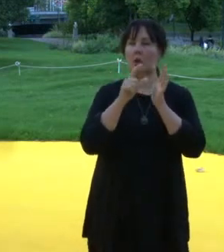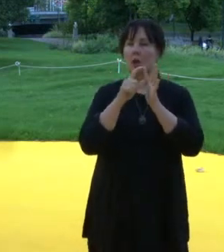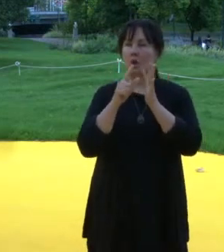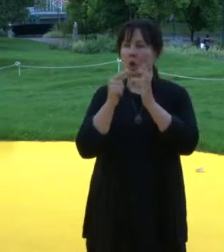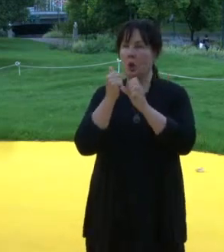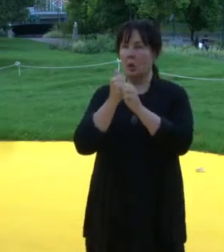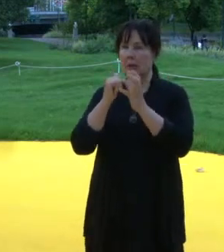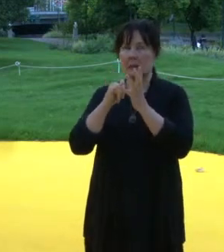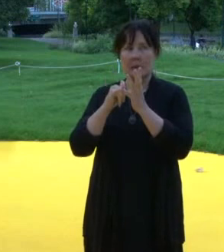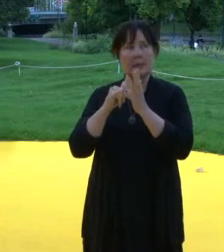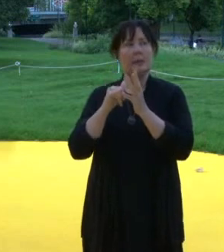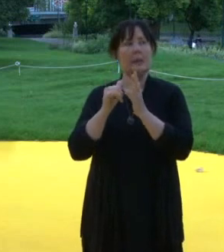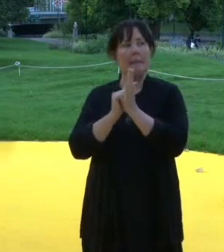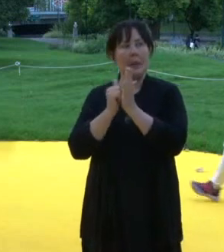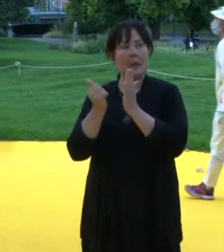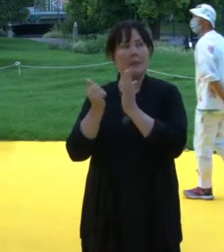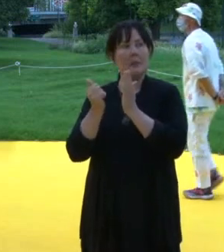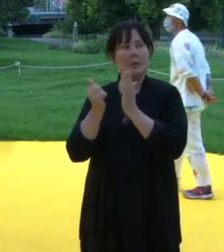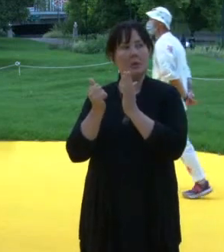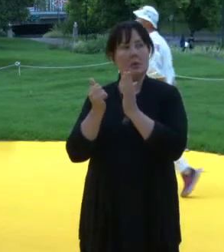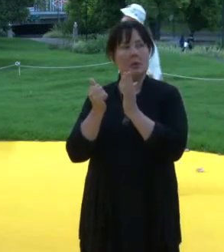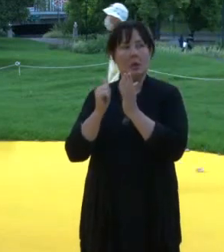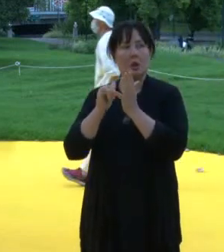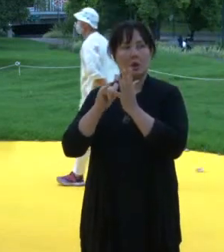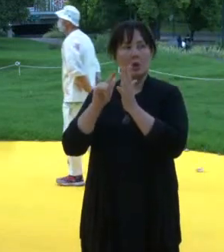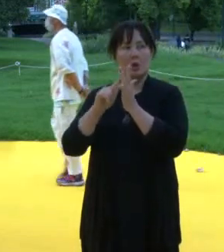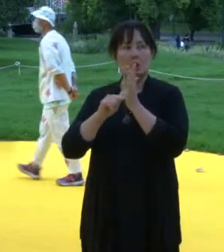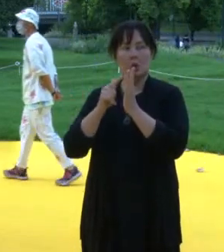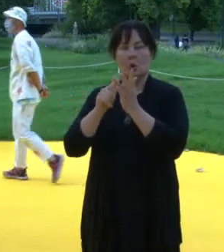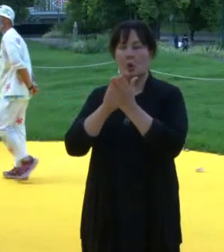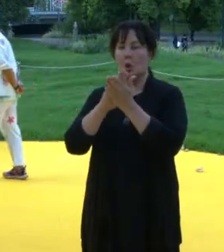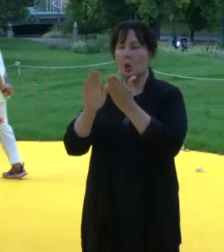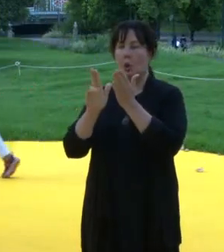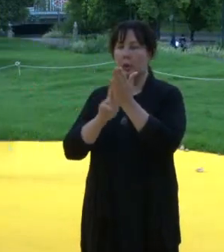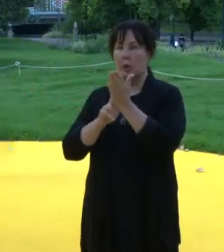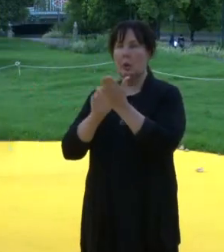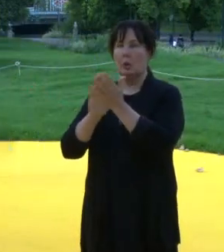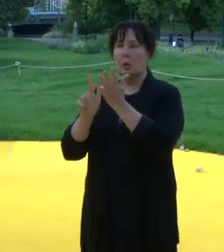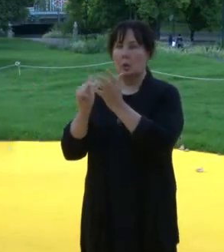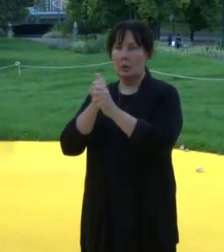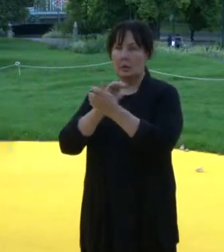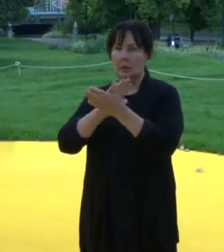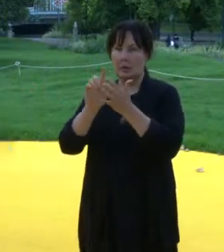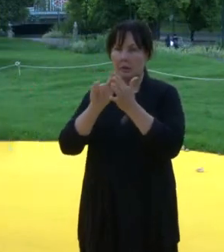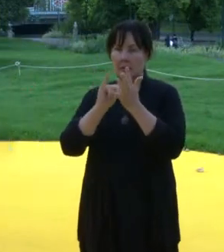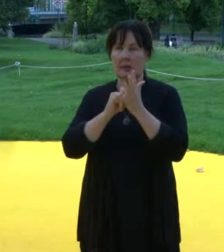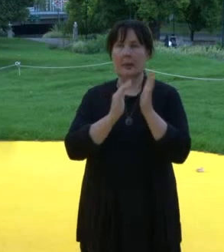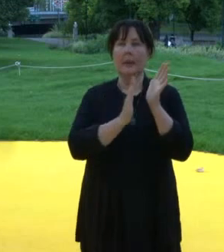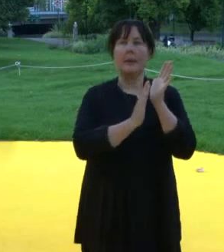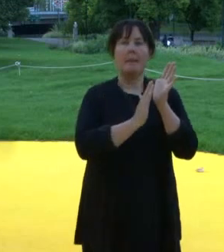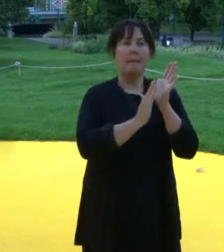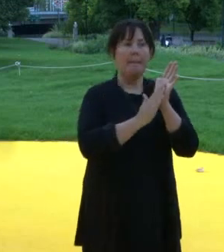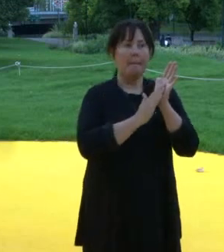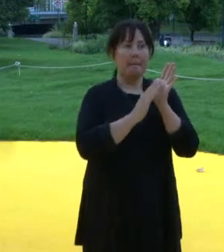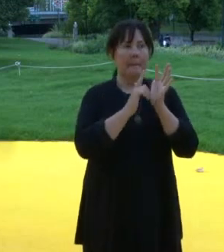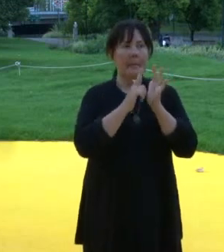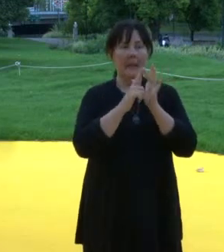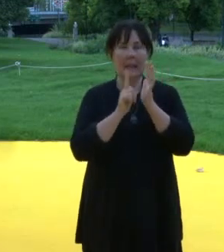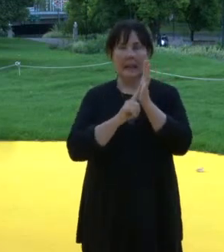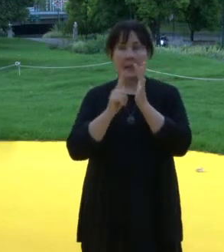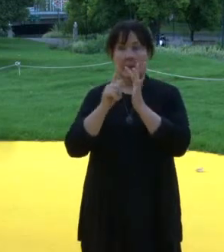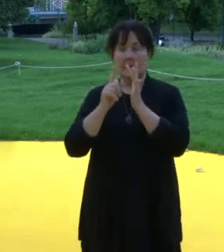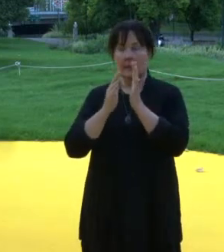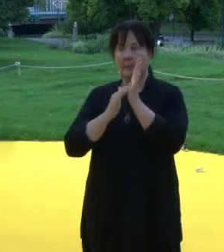Upswell Publishing. Smokehouse by Melissa Manning, published by University of Queensland Press. And Permafrost